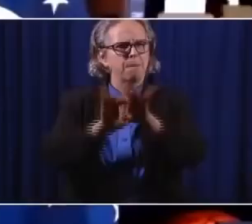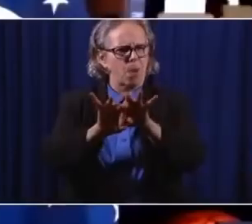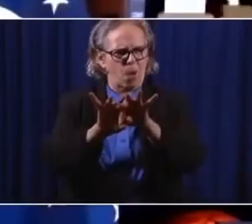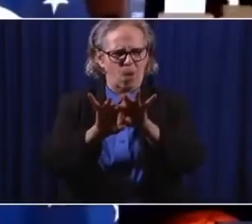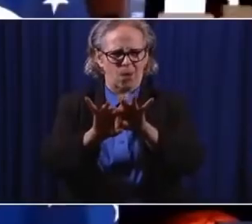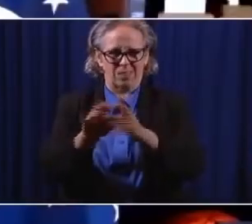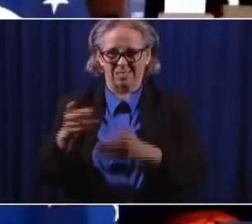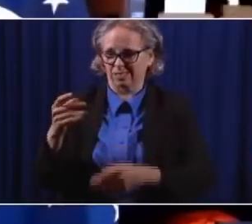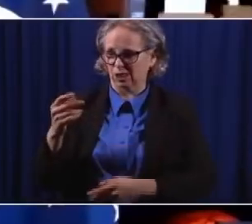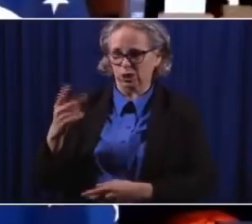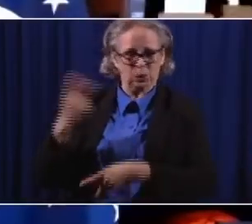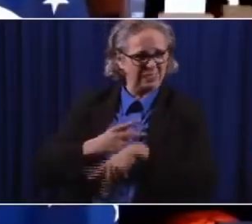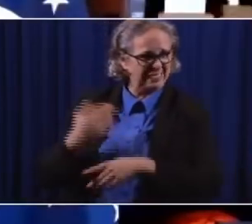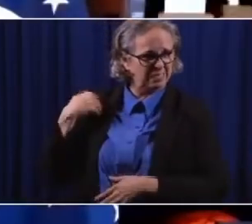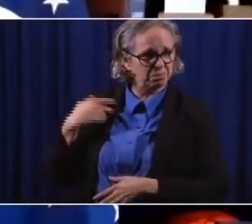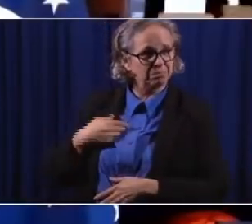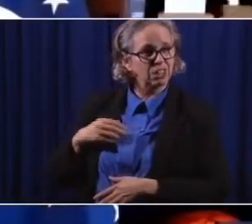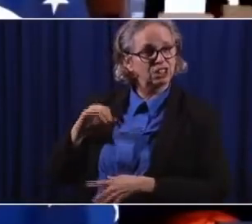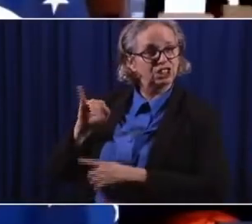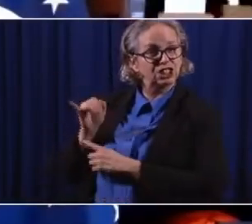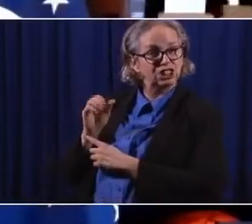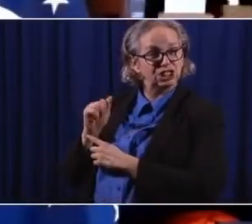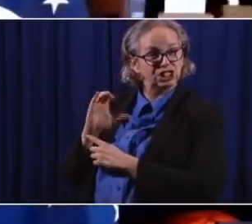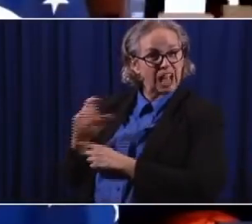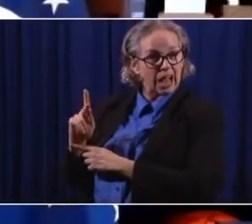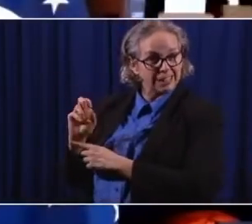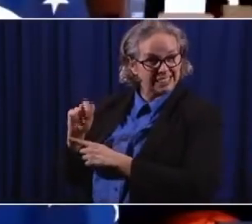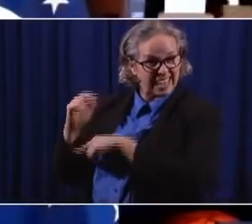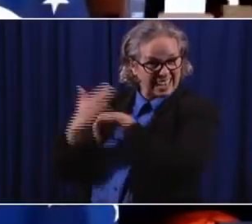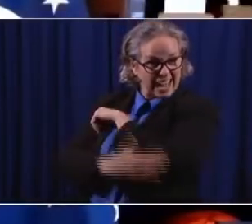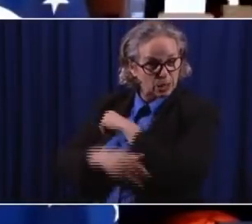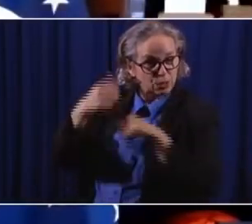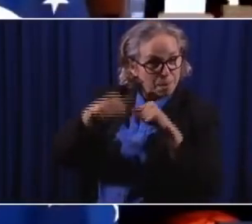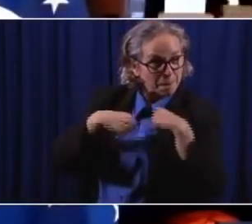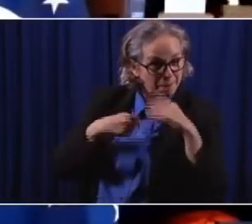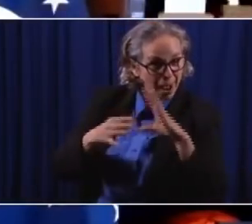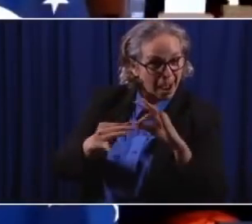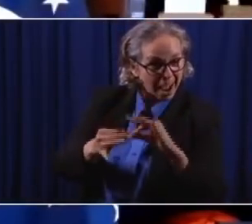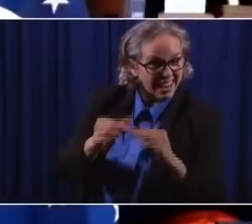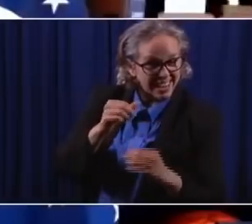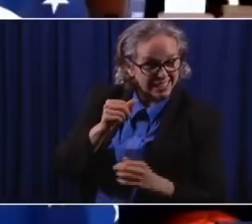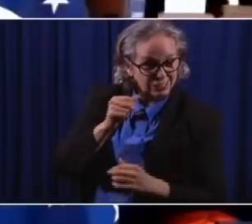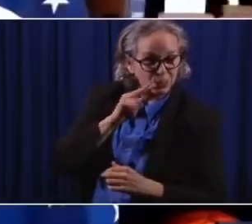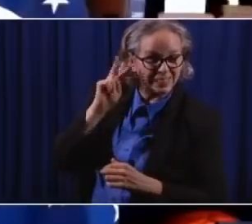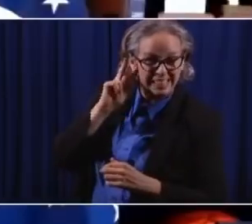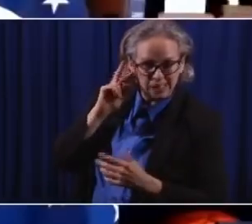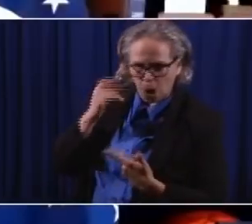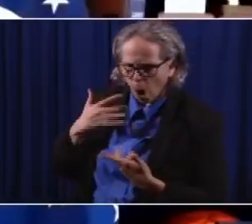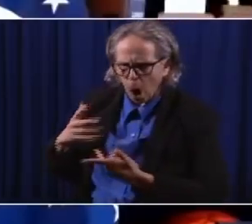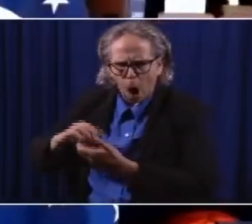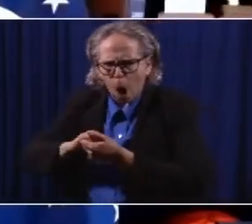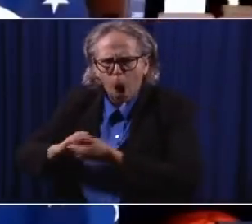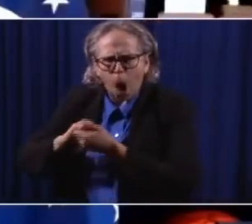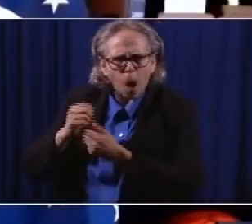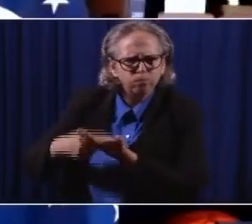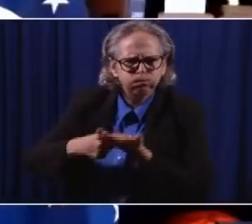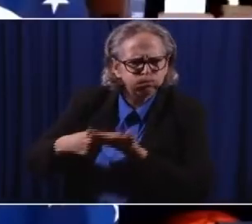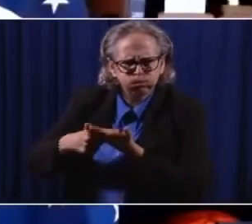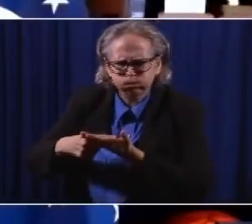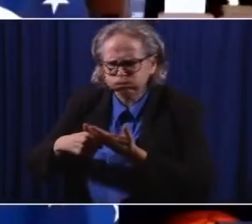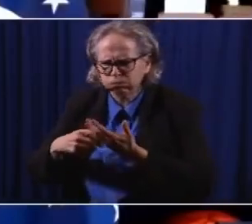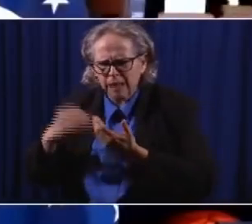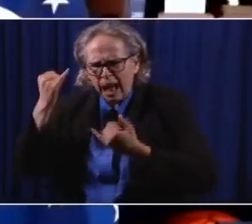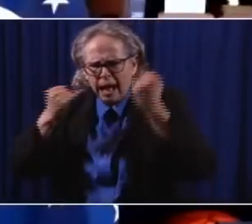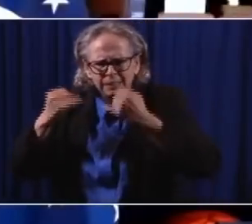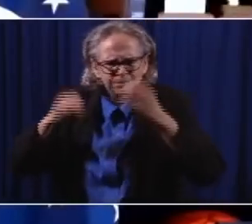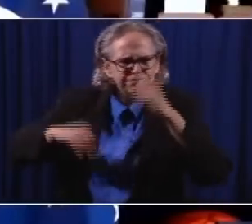they were pulling together as a community to coordinate their efforts. And